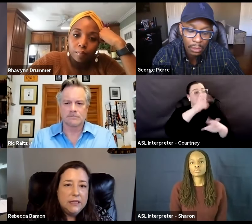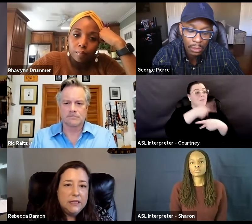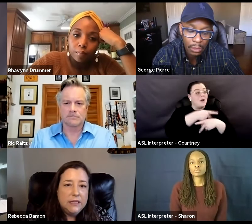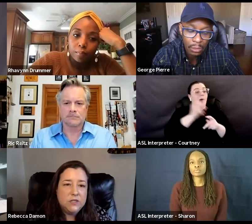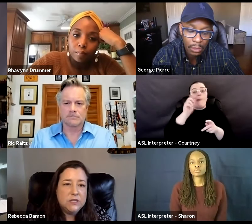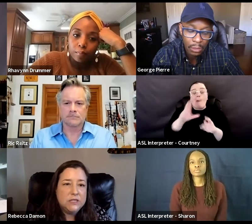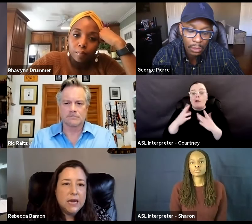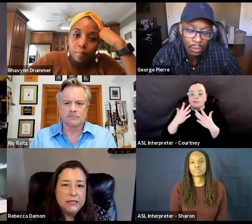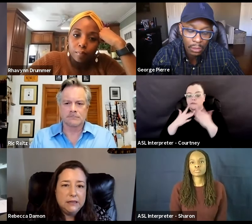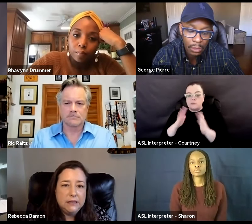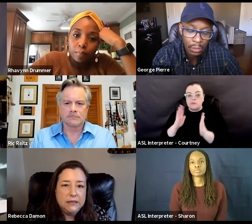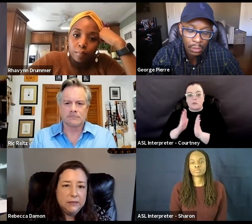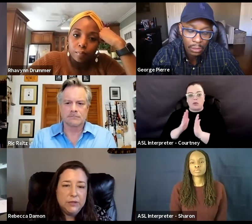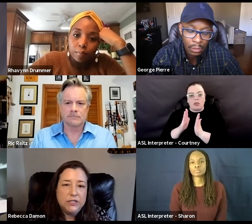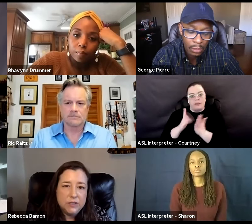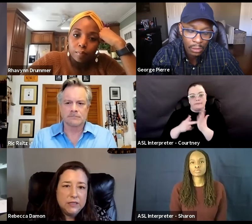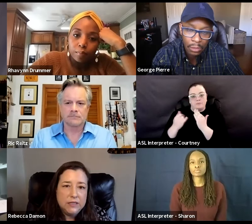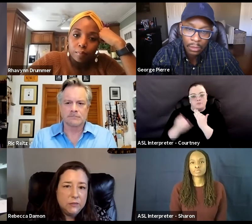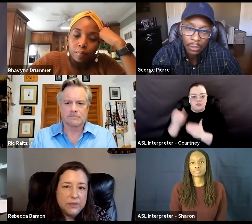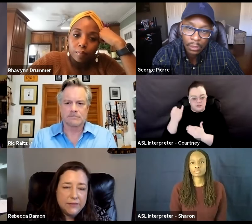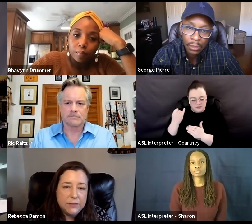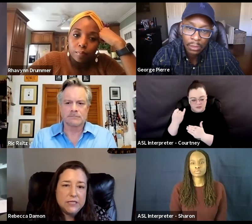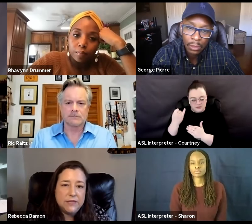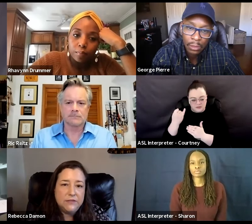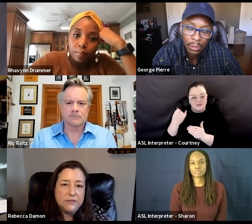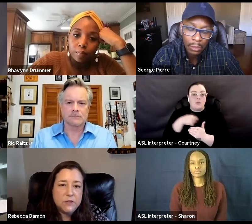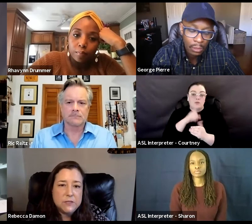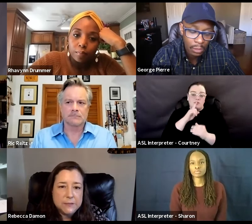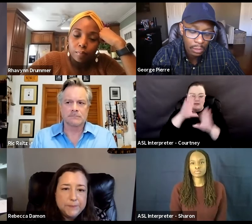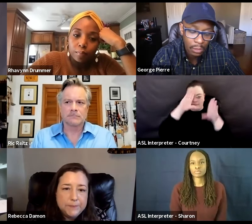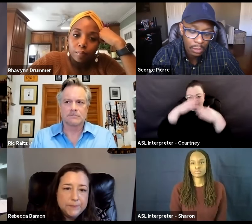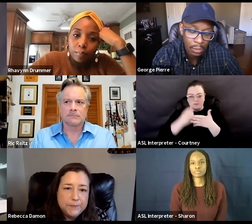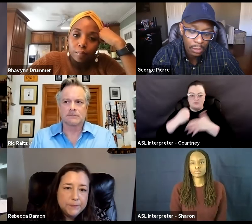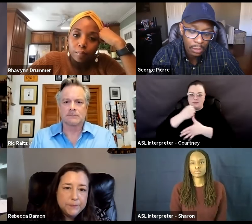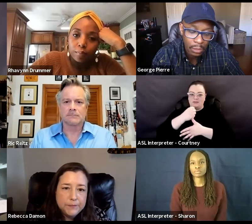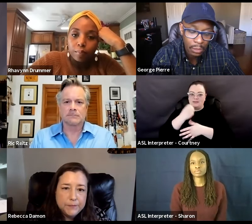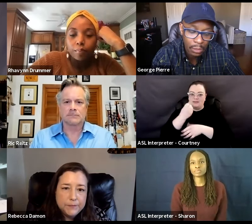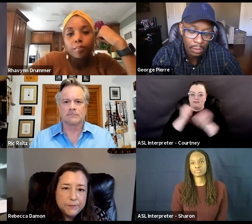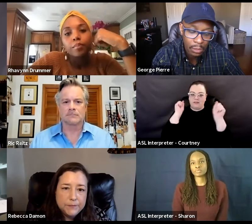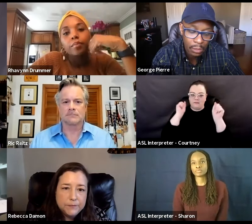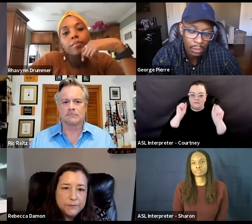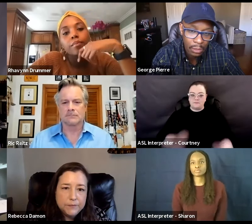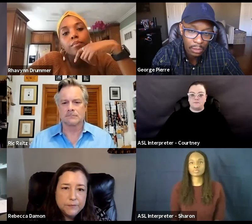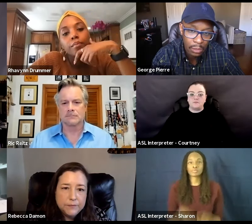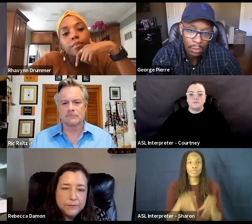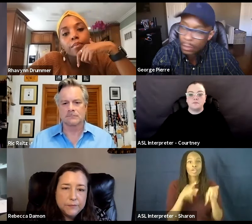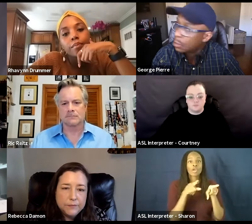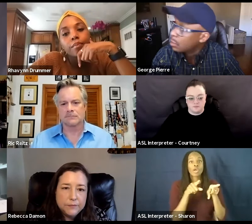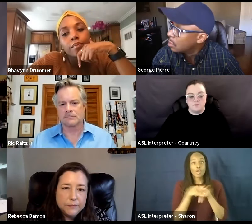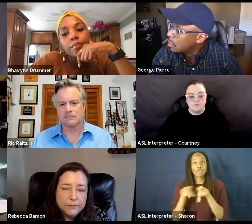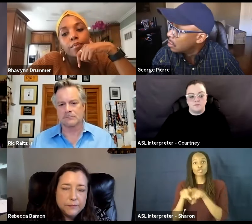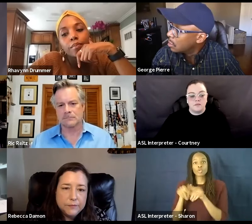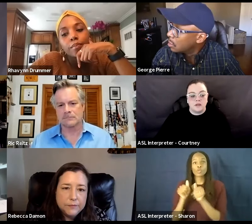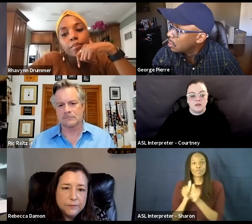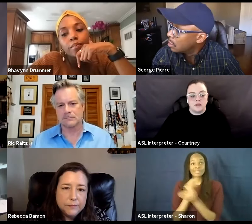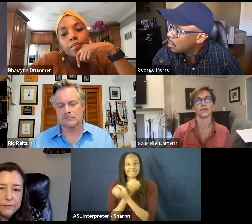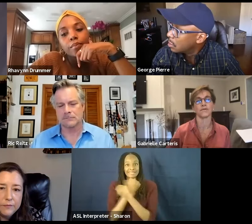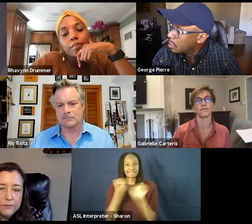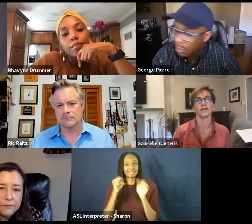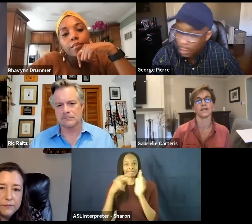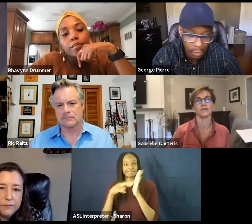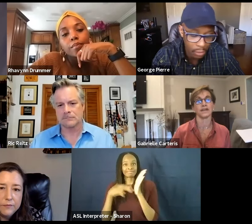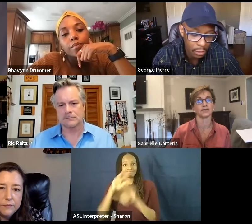or just a tiny production. We really have to put safety first. And also with the safety protocols put in place, it allows